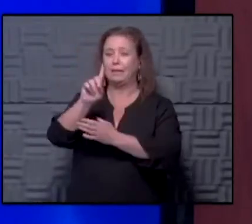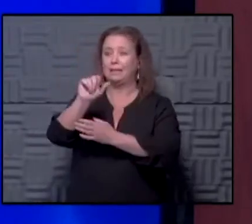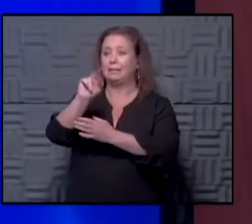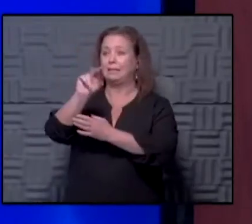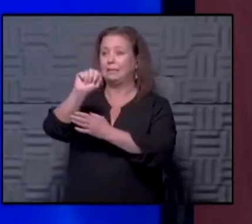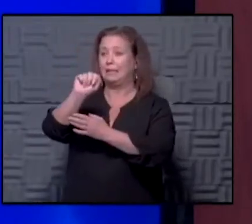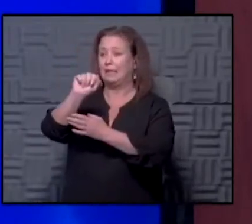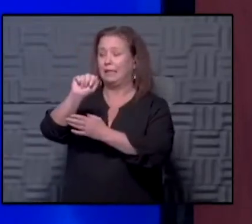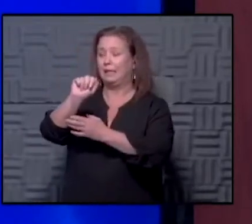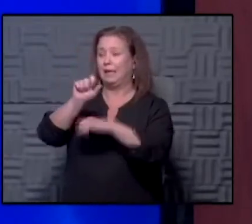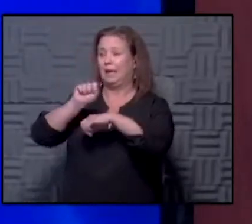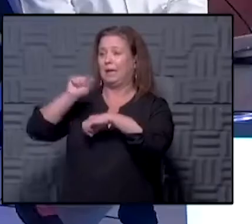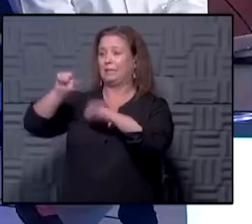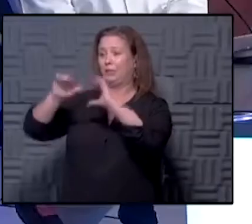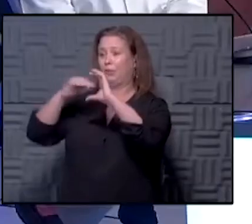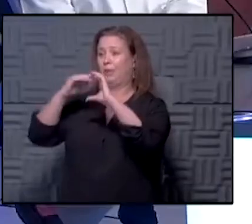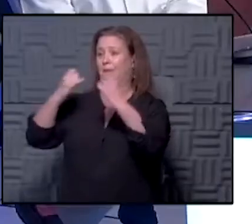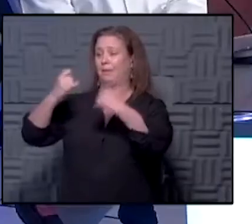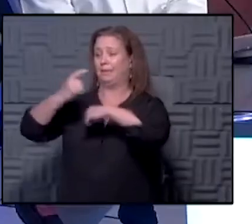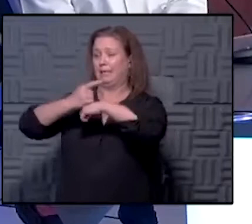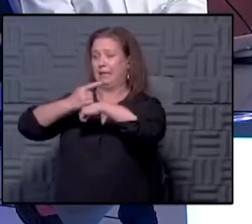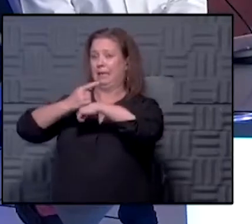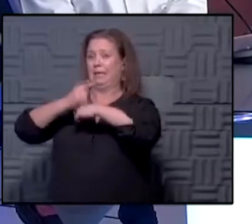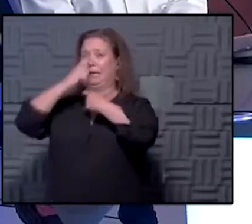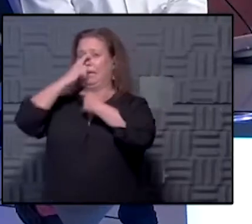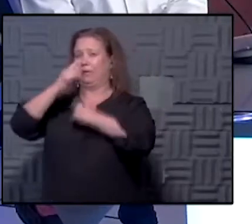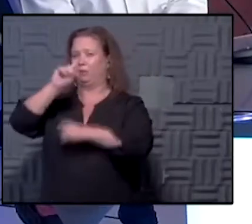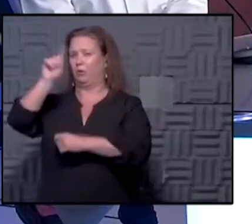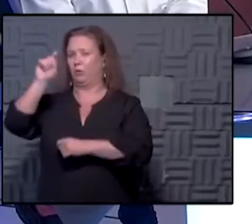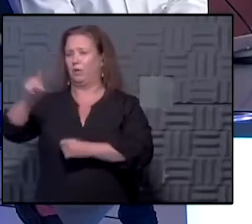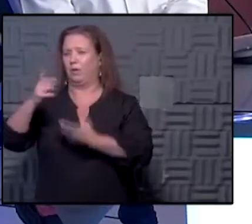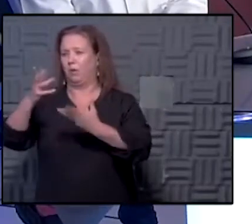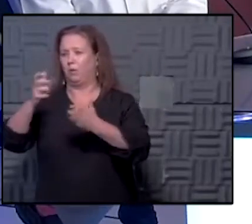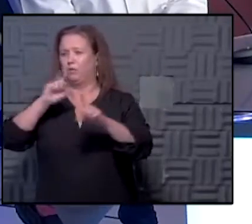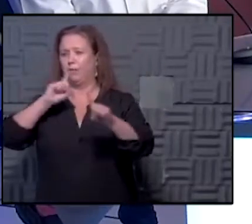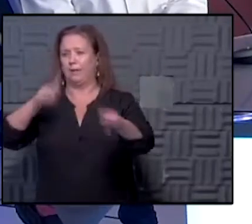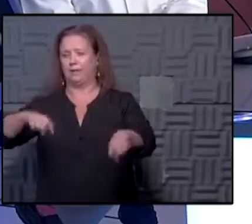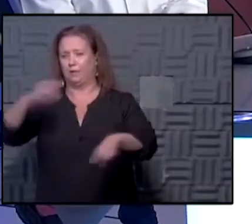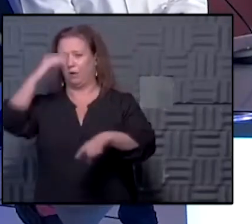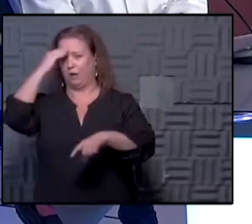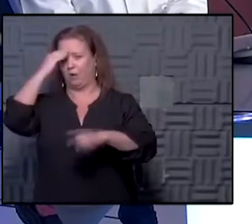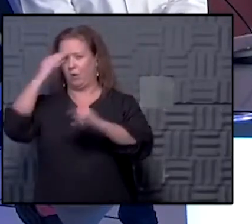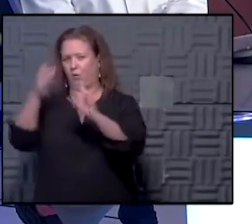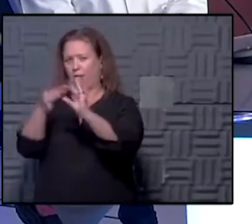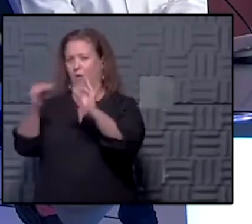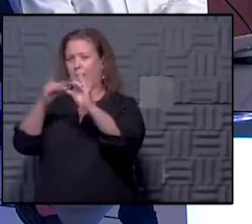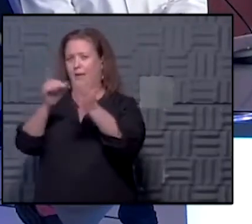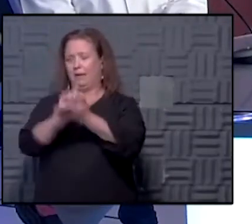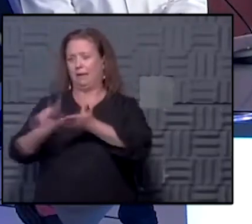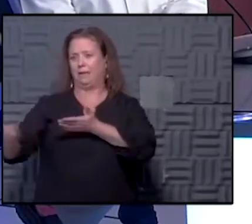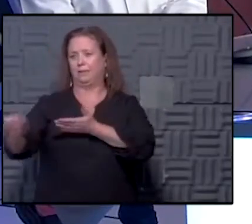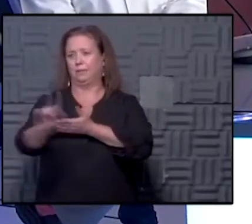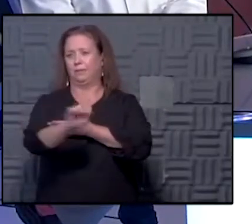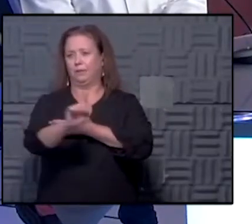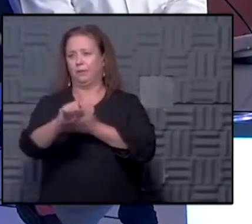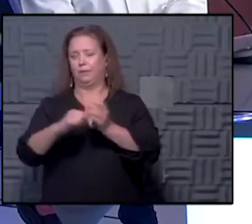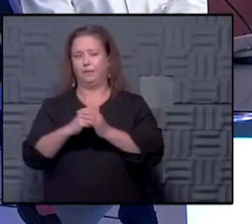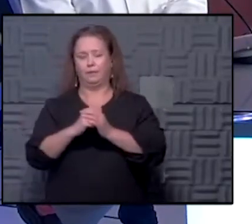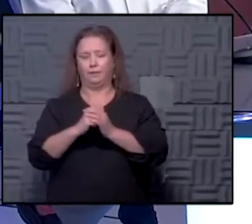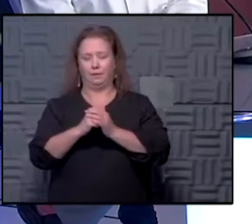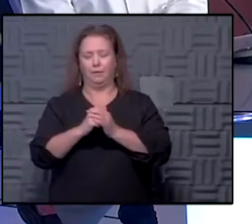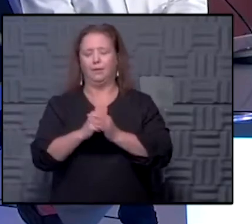Hawkinson, I just sent you an email today. There's an interesting question that I want you to answer, and I know you'll want to comment on it next week. I'm just